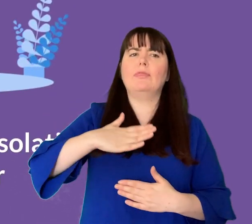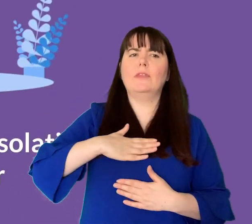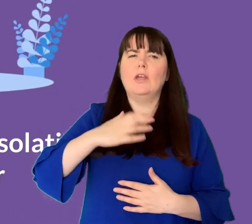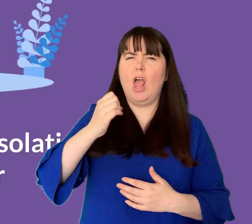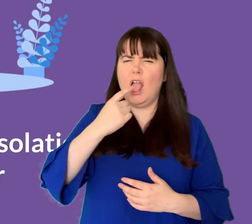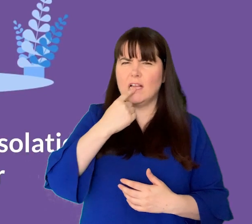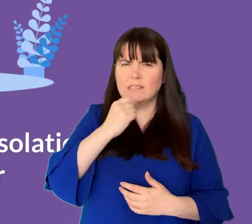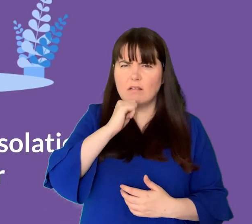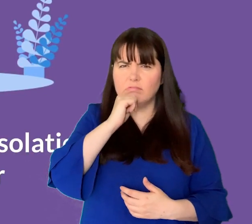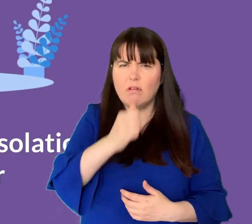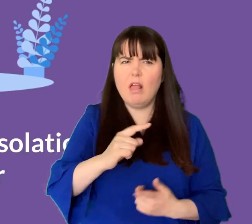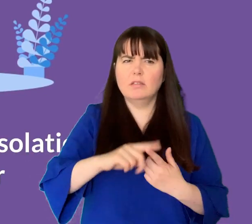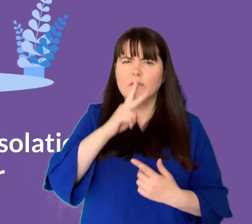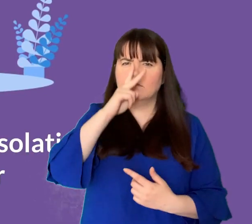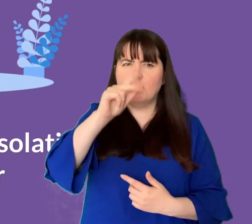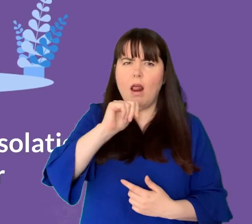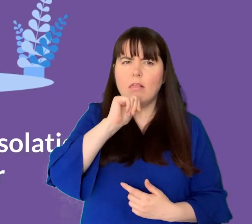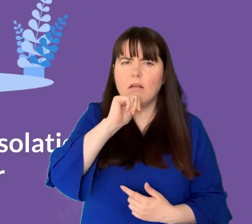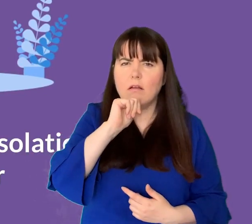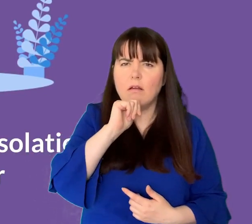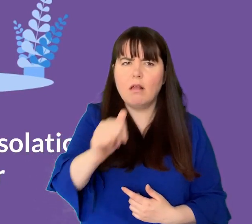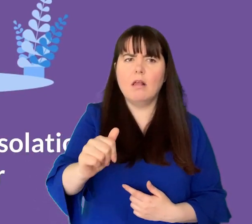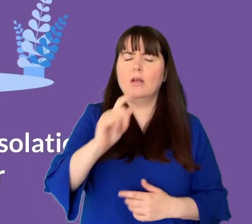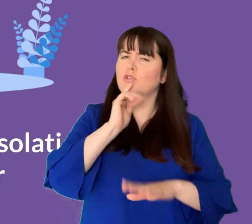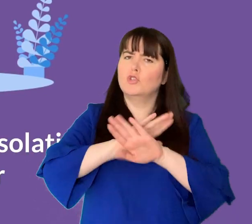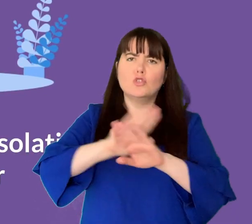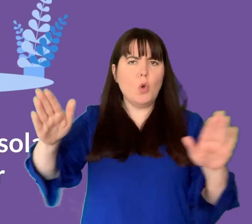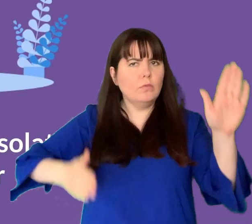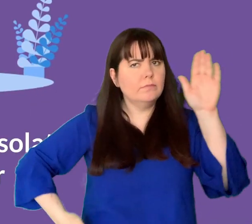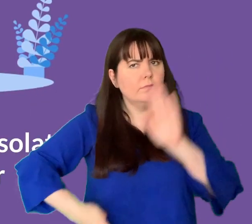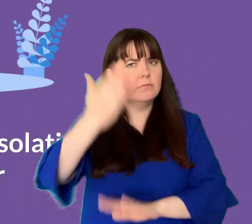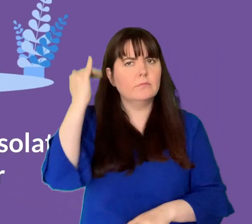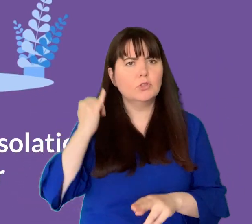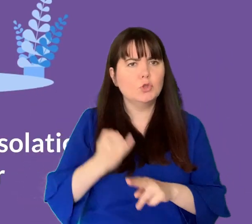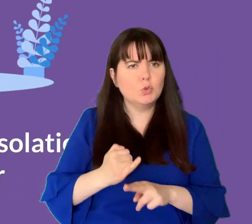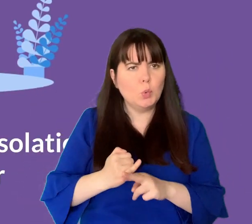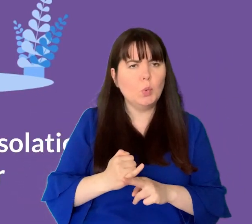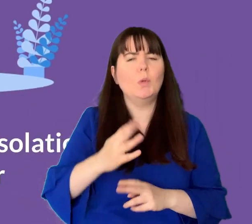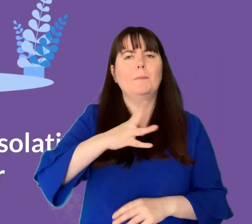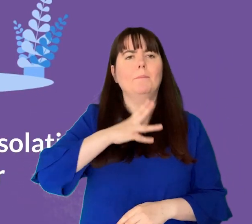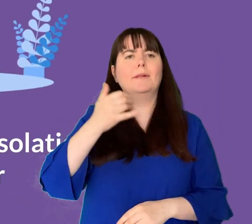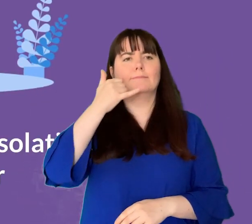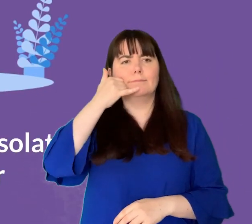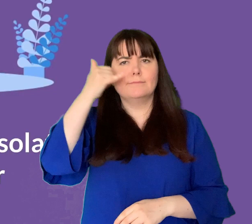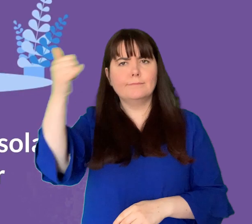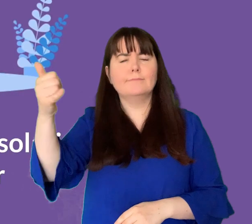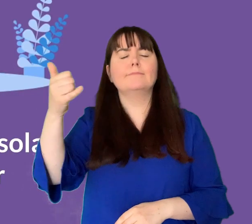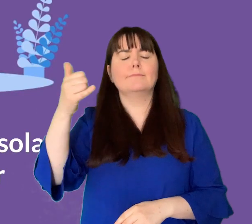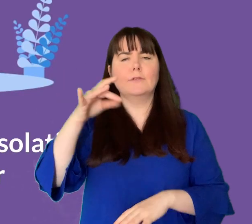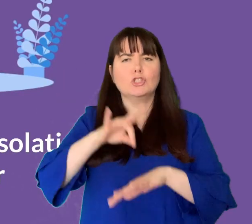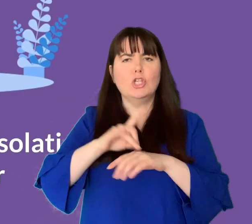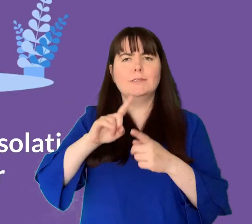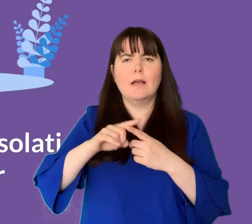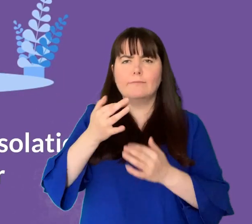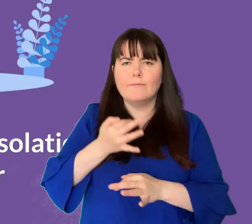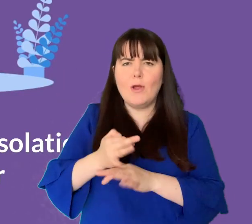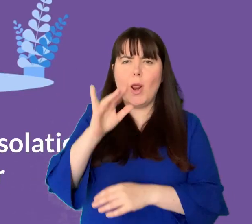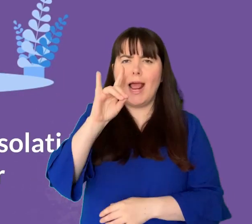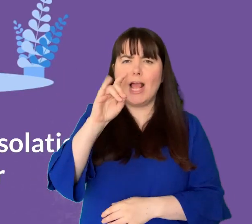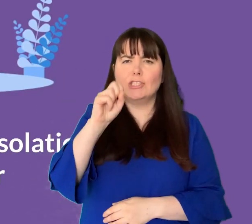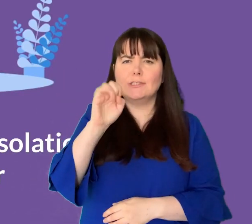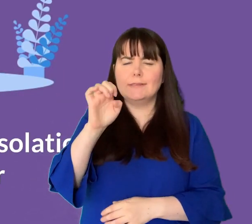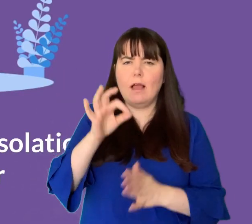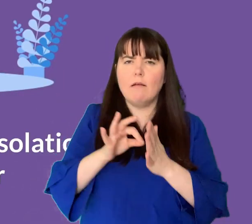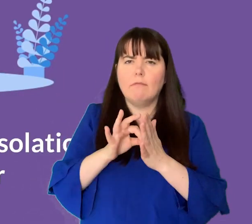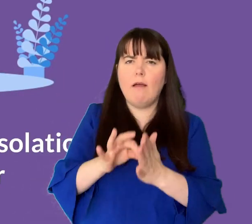or loss or change to their sense of smell or taste, should not attend school. Please follow guidance from the HSE on